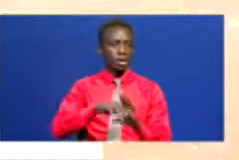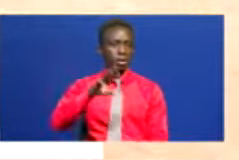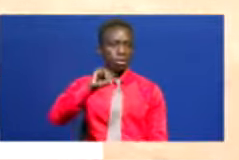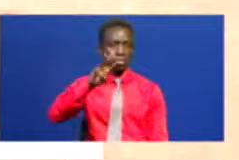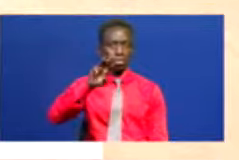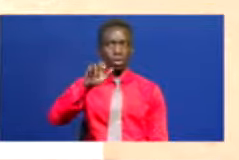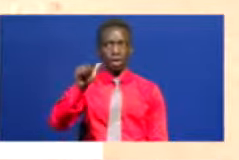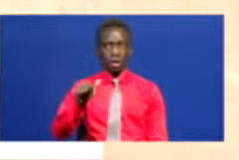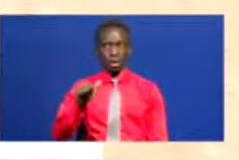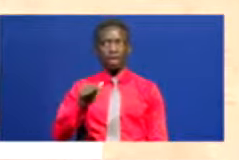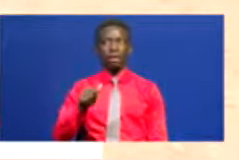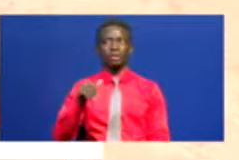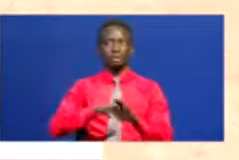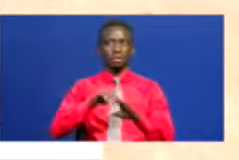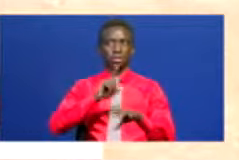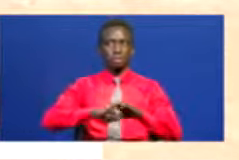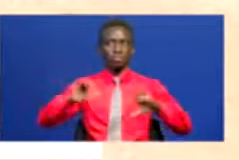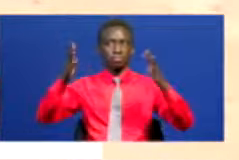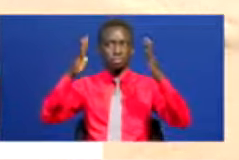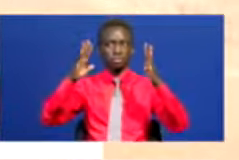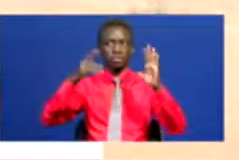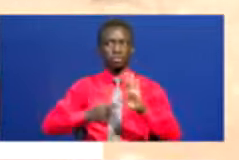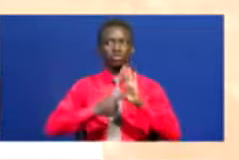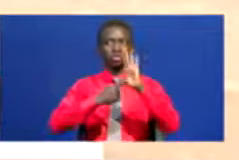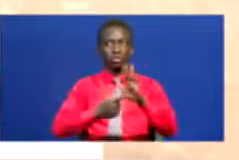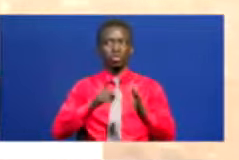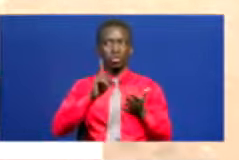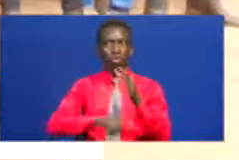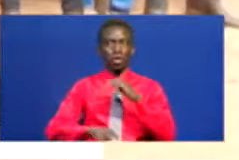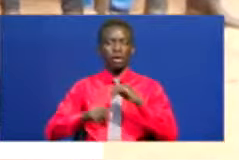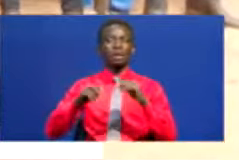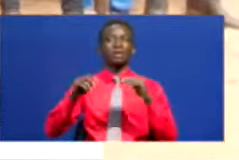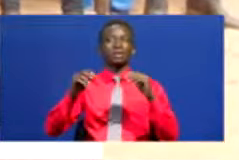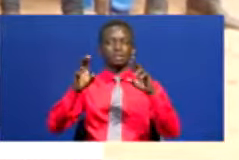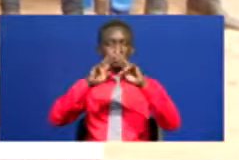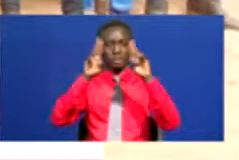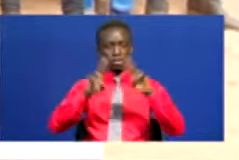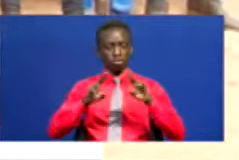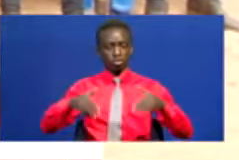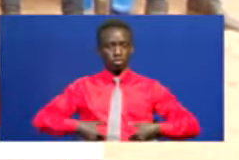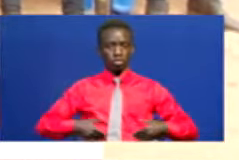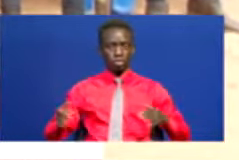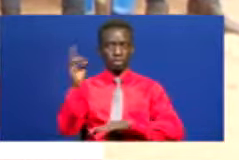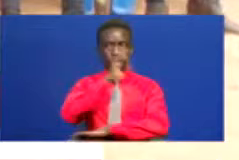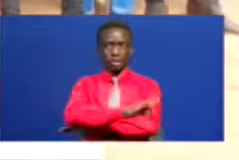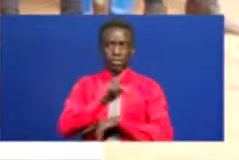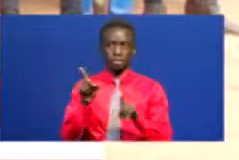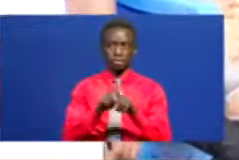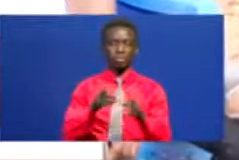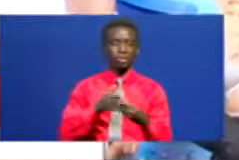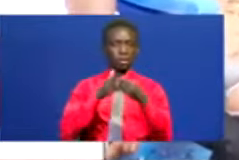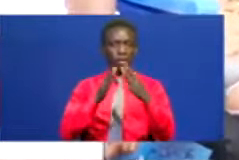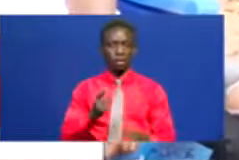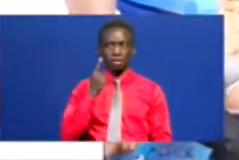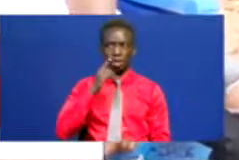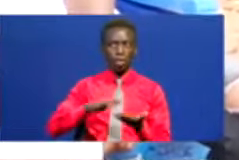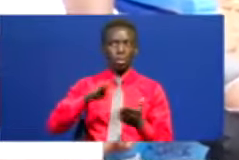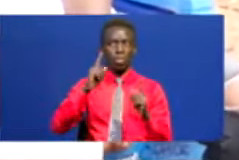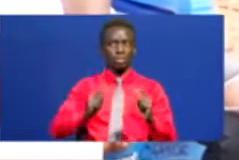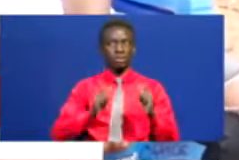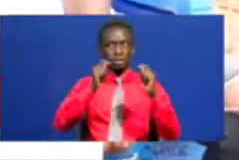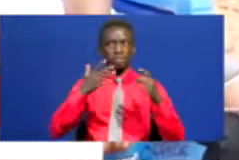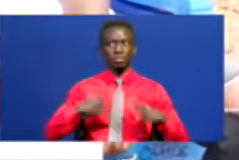during the celebrations to mark the International Youth Day, leaders observed that many talented young people spend most of their